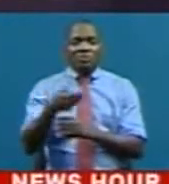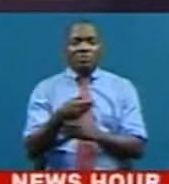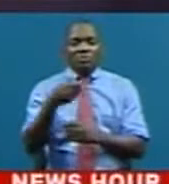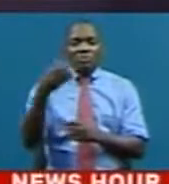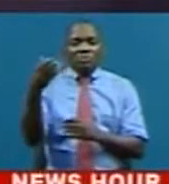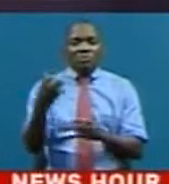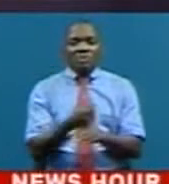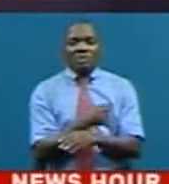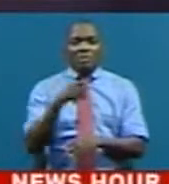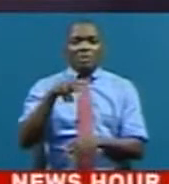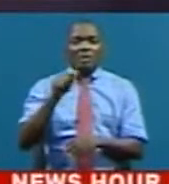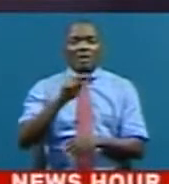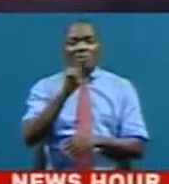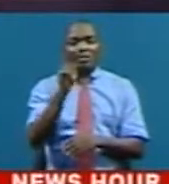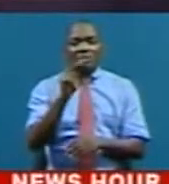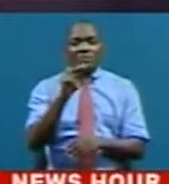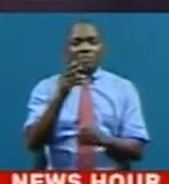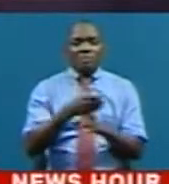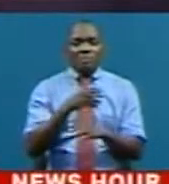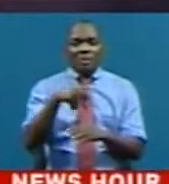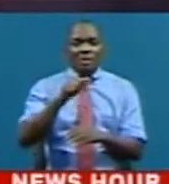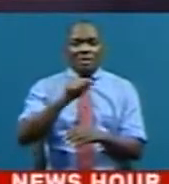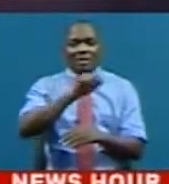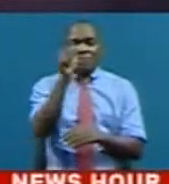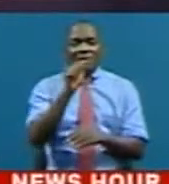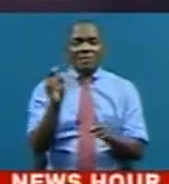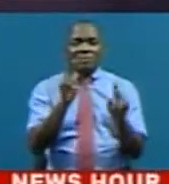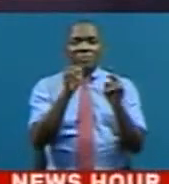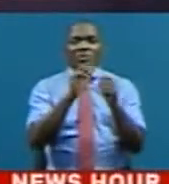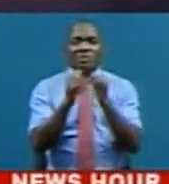the Pan-African Universities Debate in 2018.